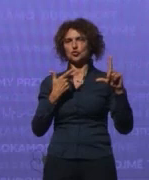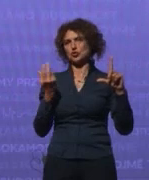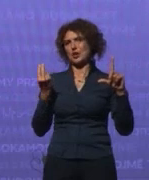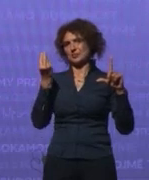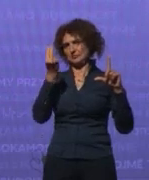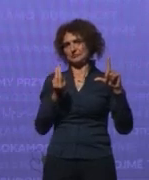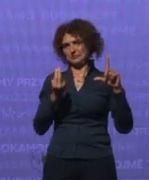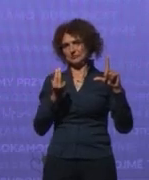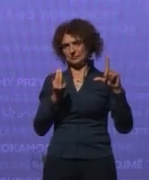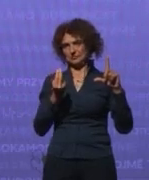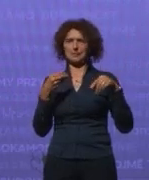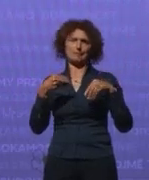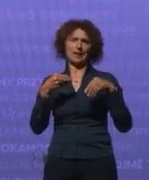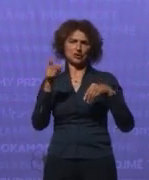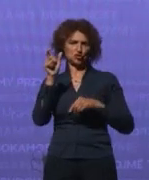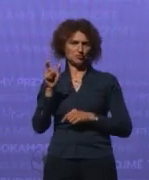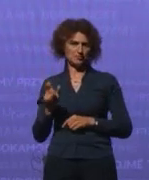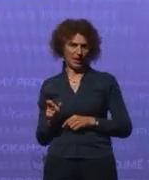video.